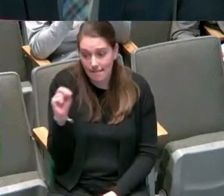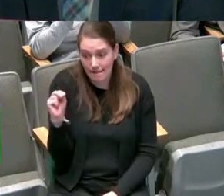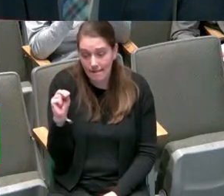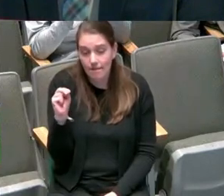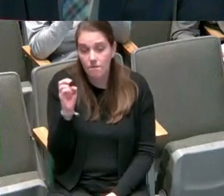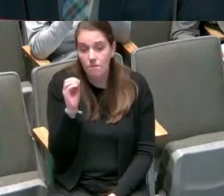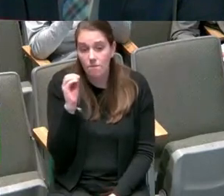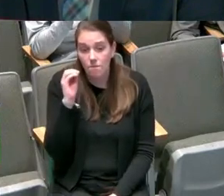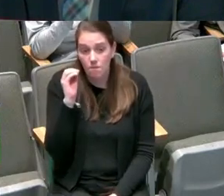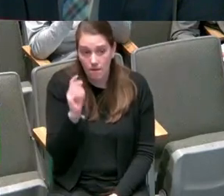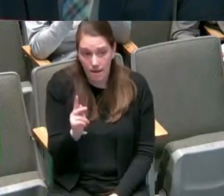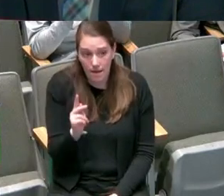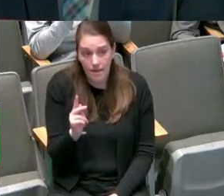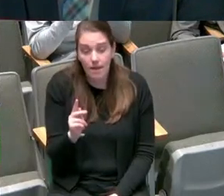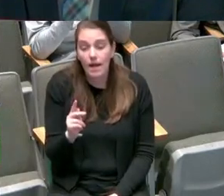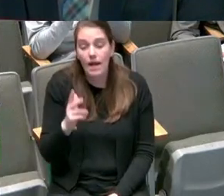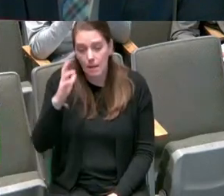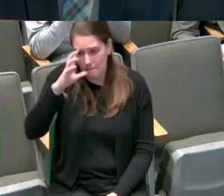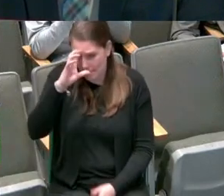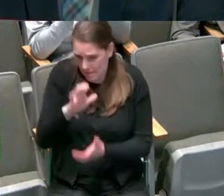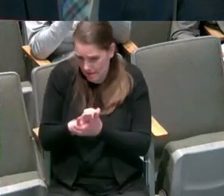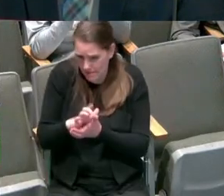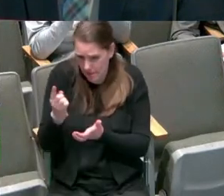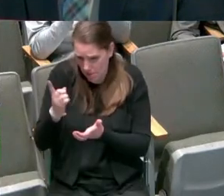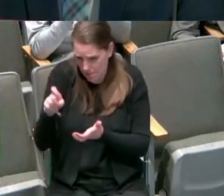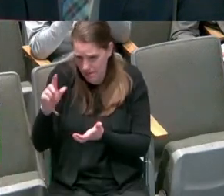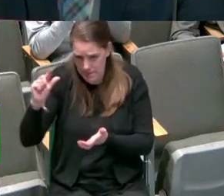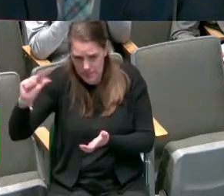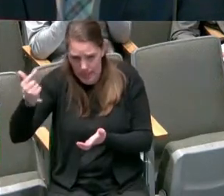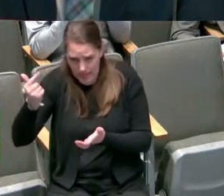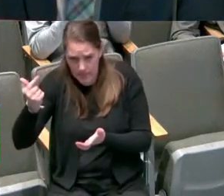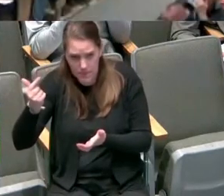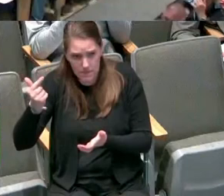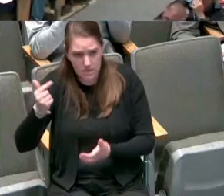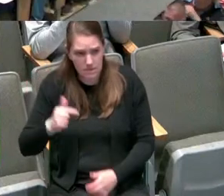I think we need a second to that motion